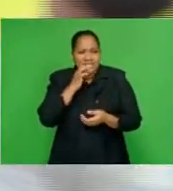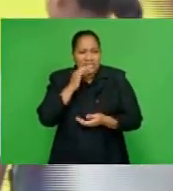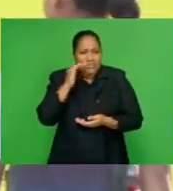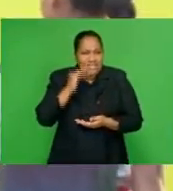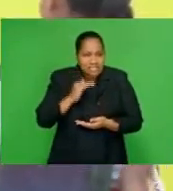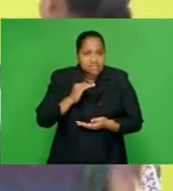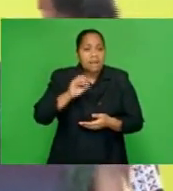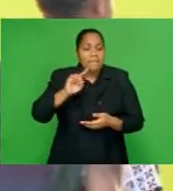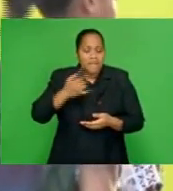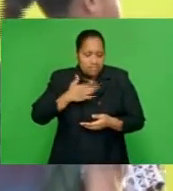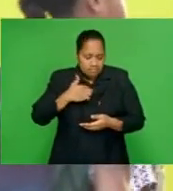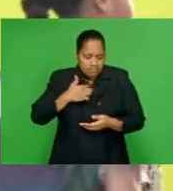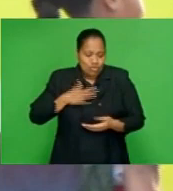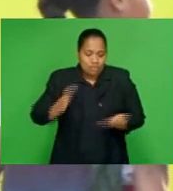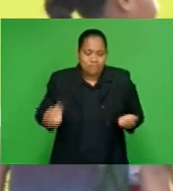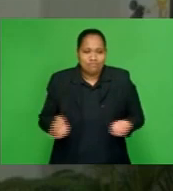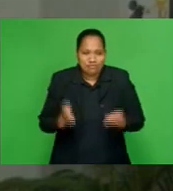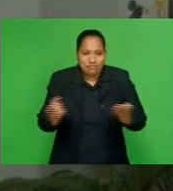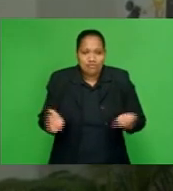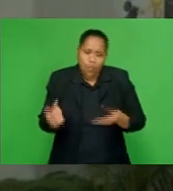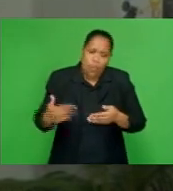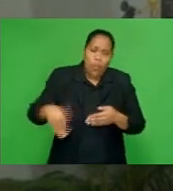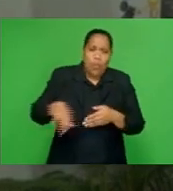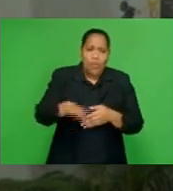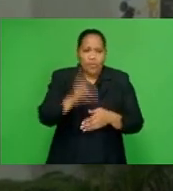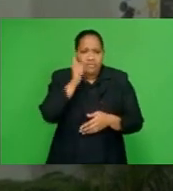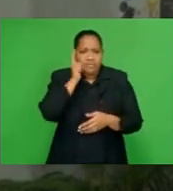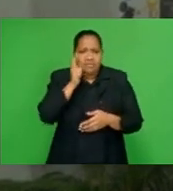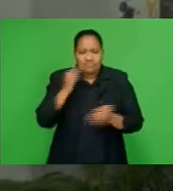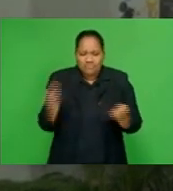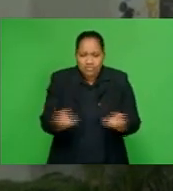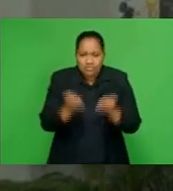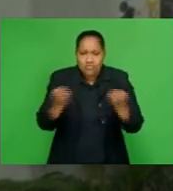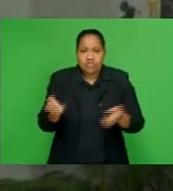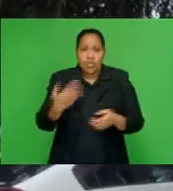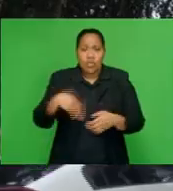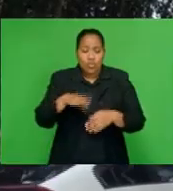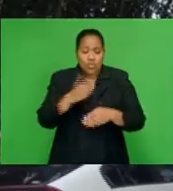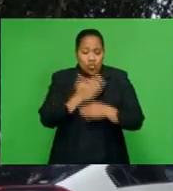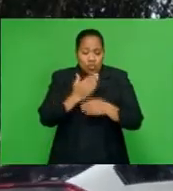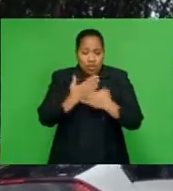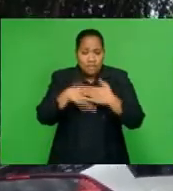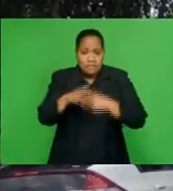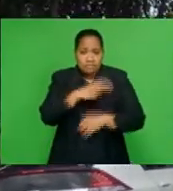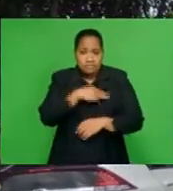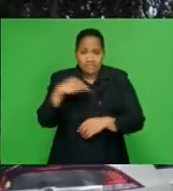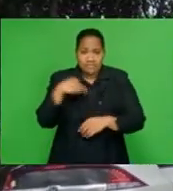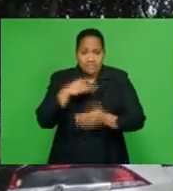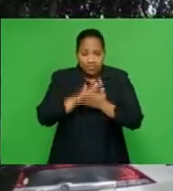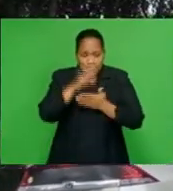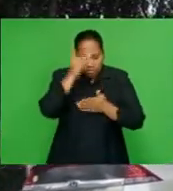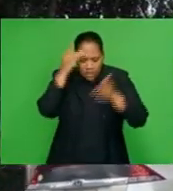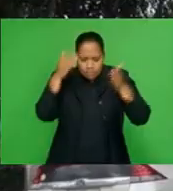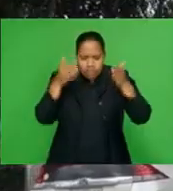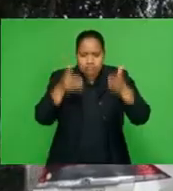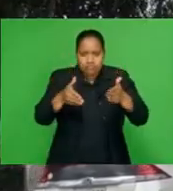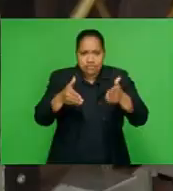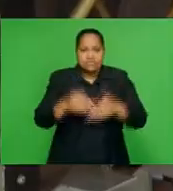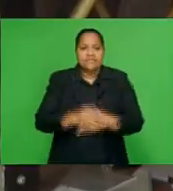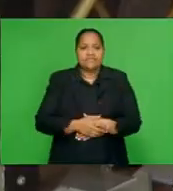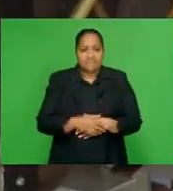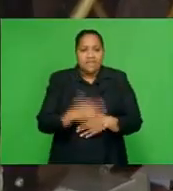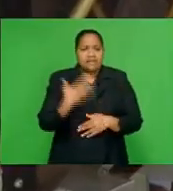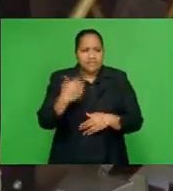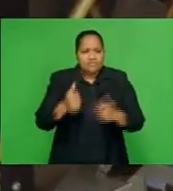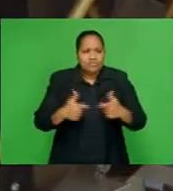encourage all the teachers and all those that work for the Ministry of Education to stay focused. There will be some policy changes as well for the